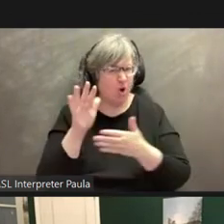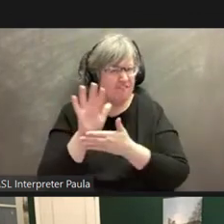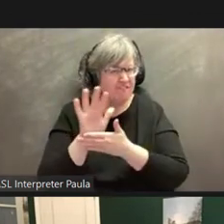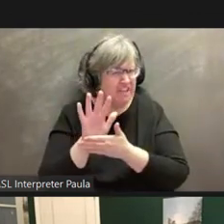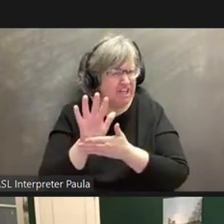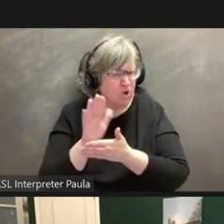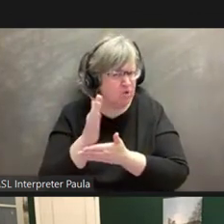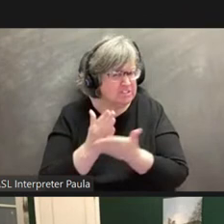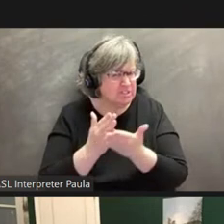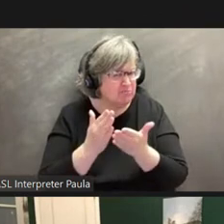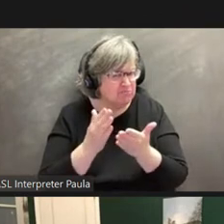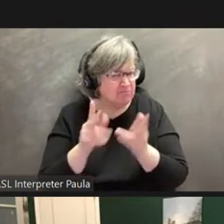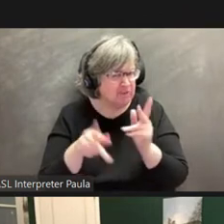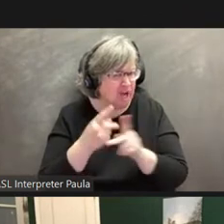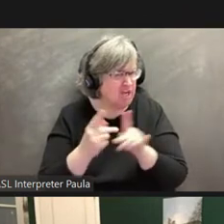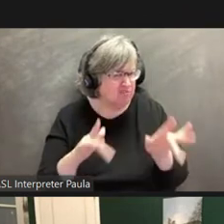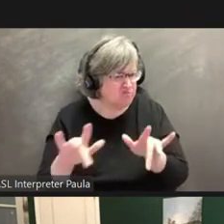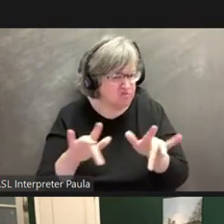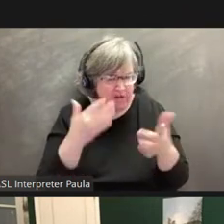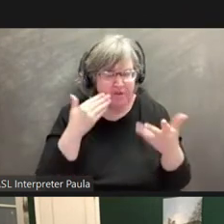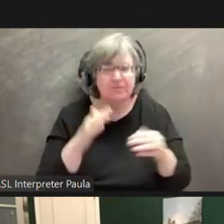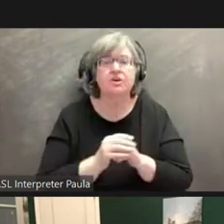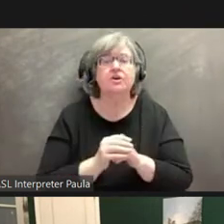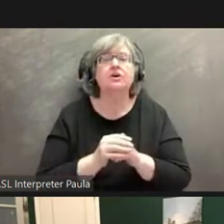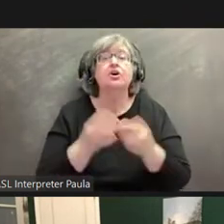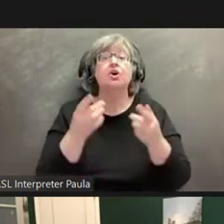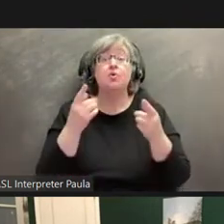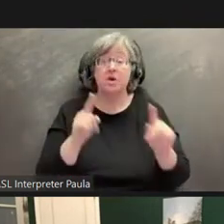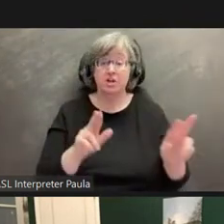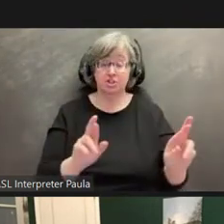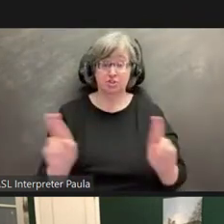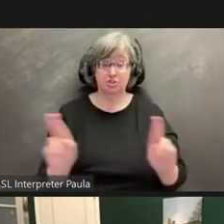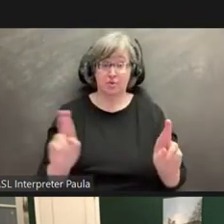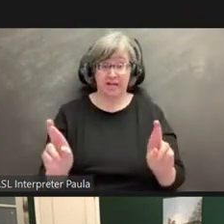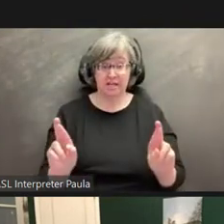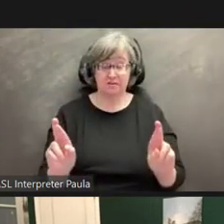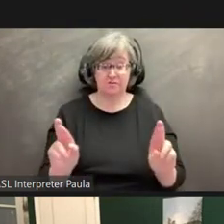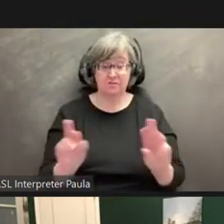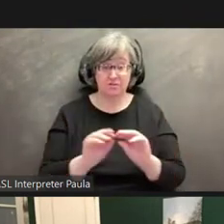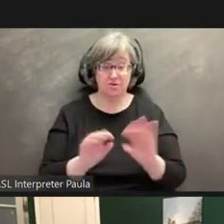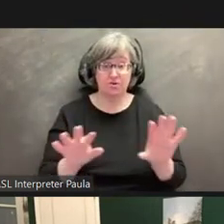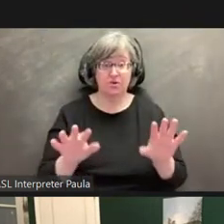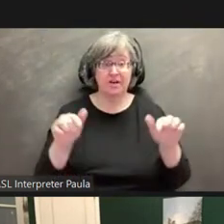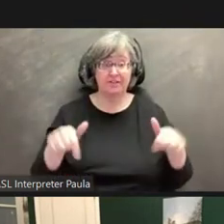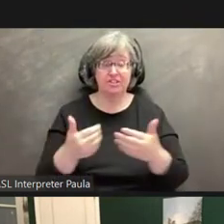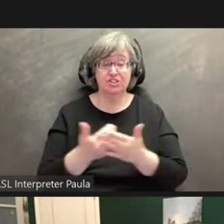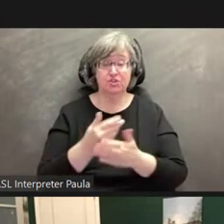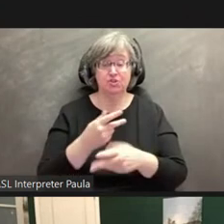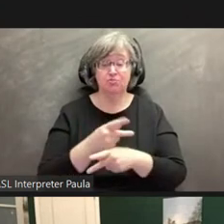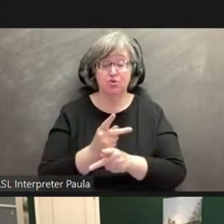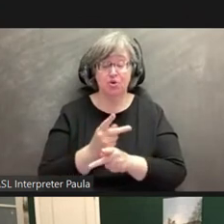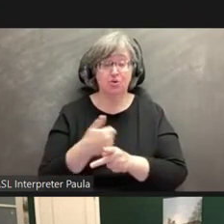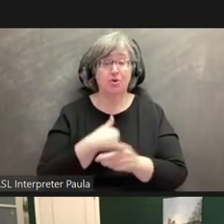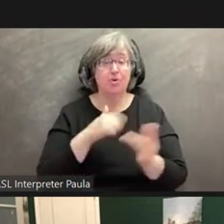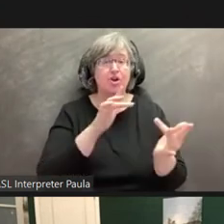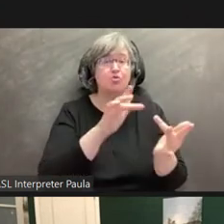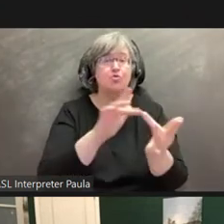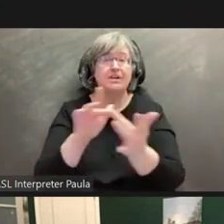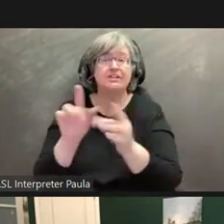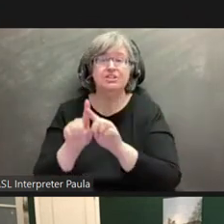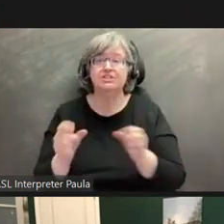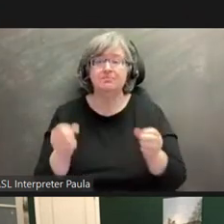some sort, but whatever is developed once it's ready to go externally, since this is a new product and we want to reach as many people